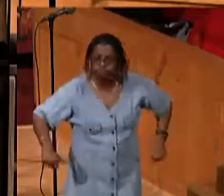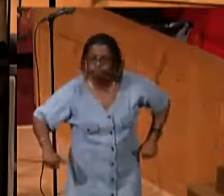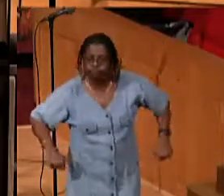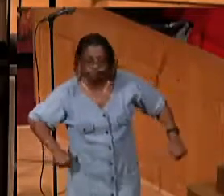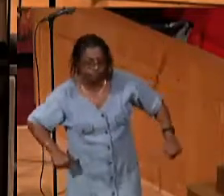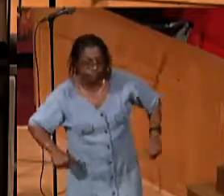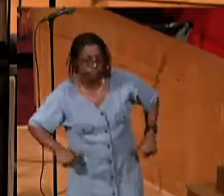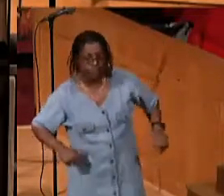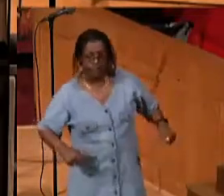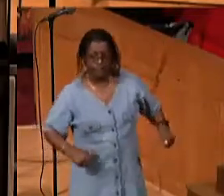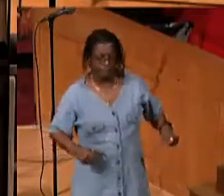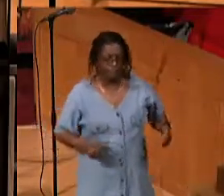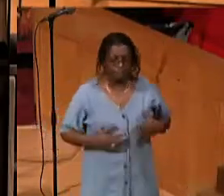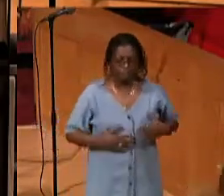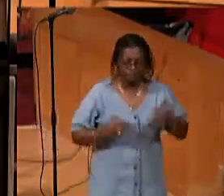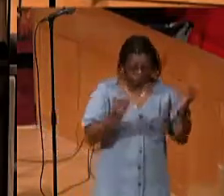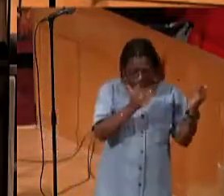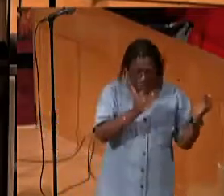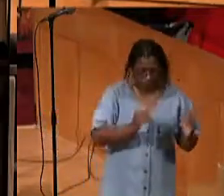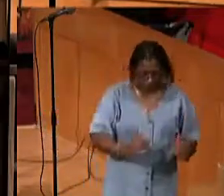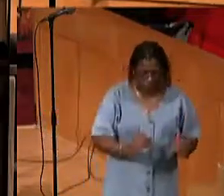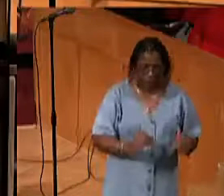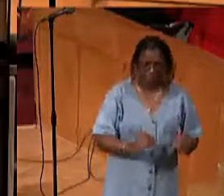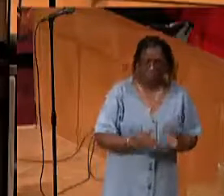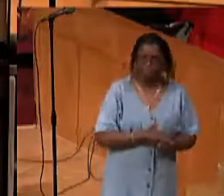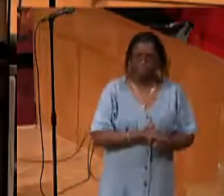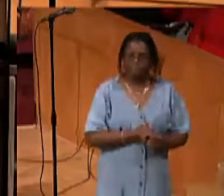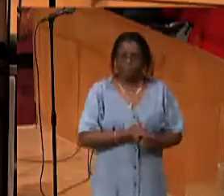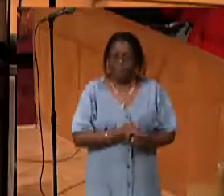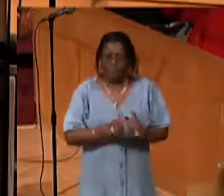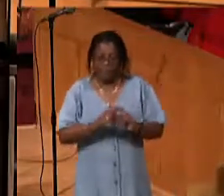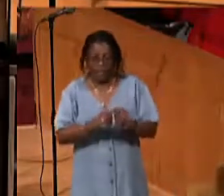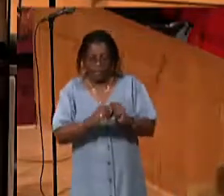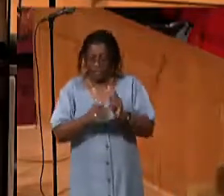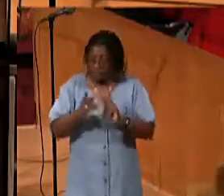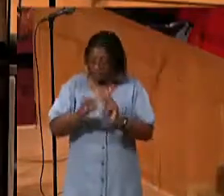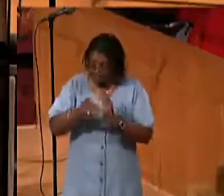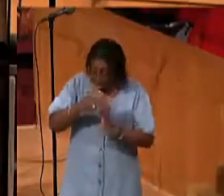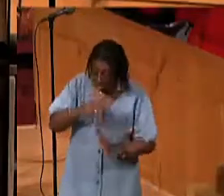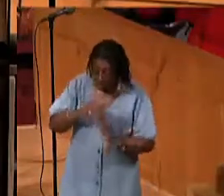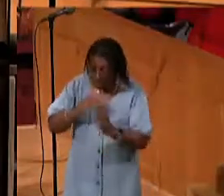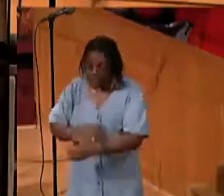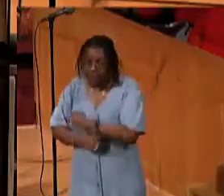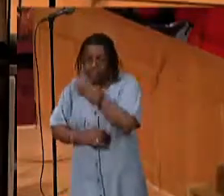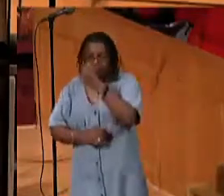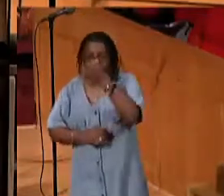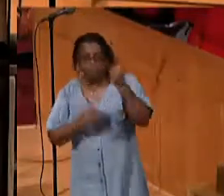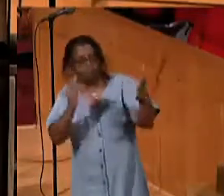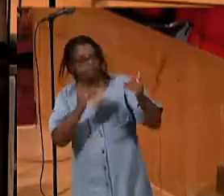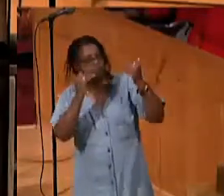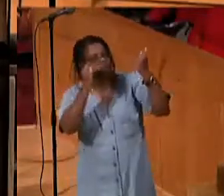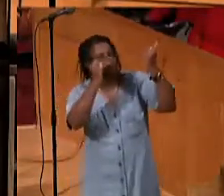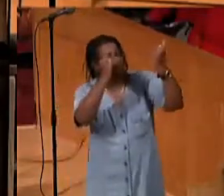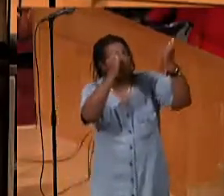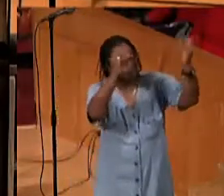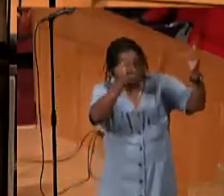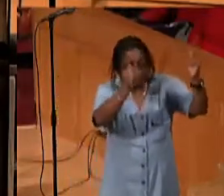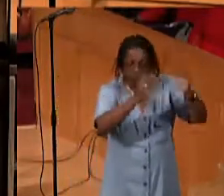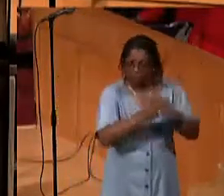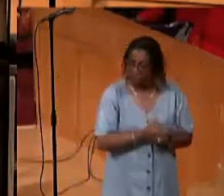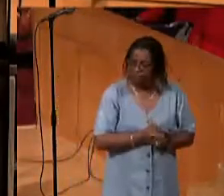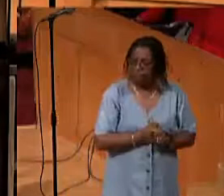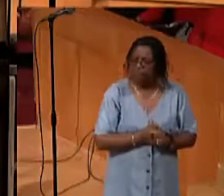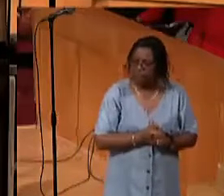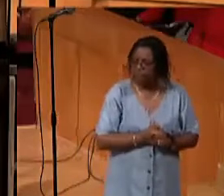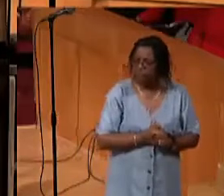low rulers from their thrones, but has lifted up the humble. Boy, that's what God will do. Amen.